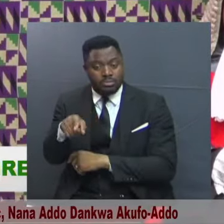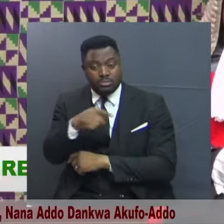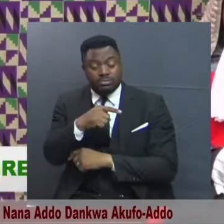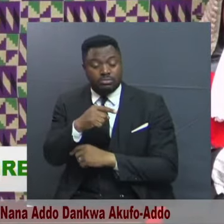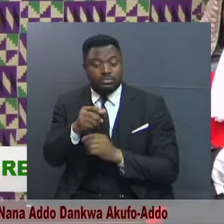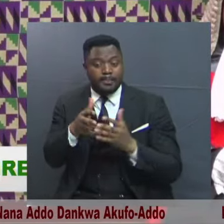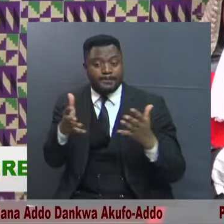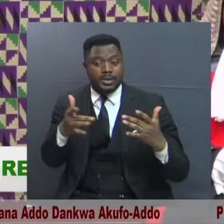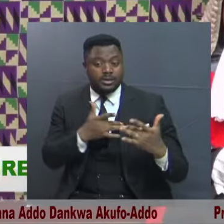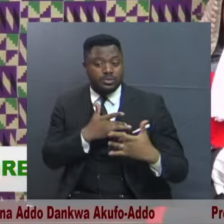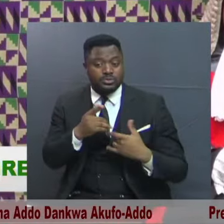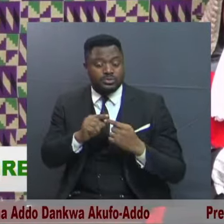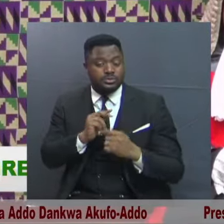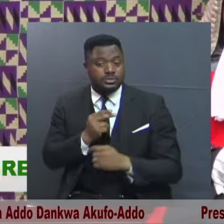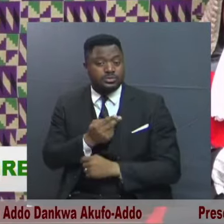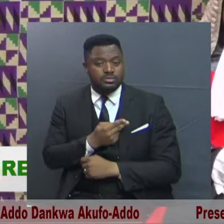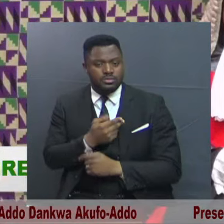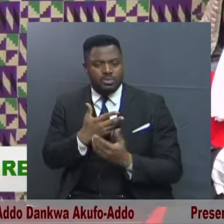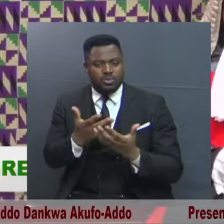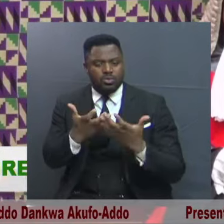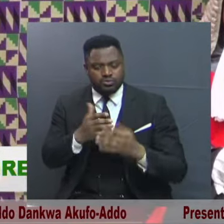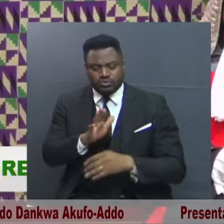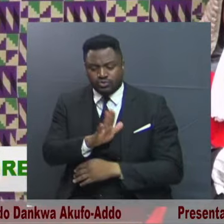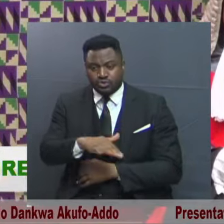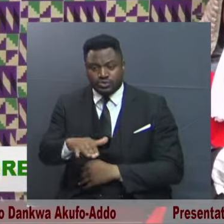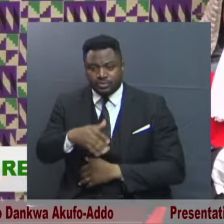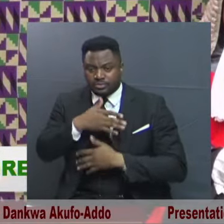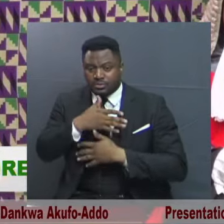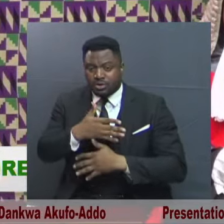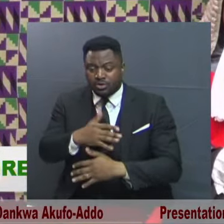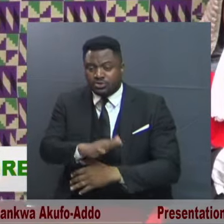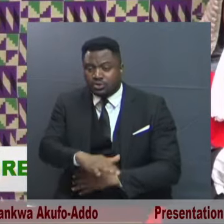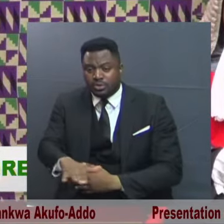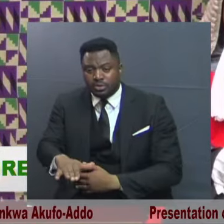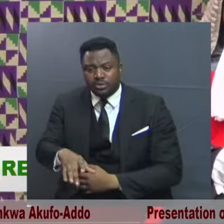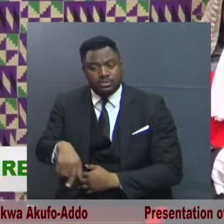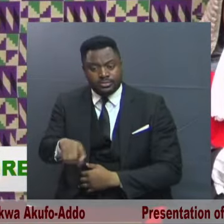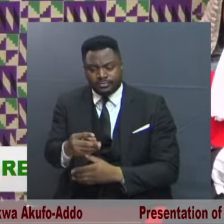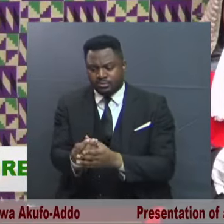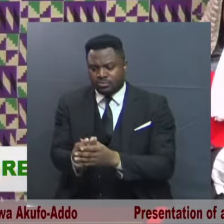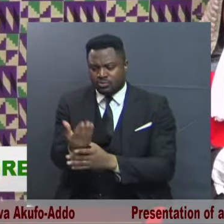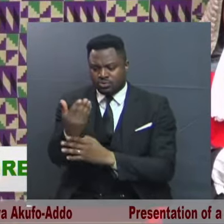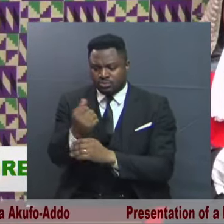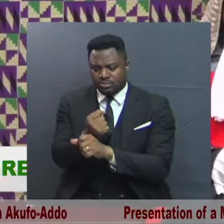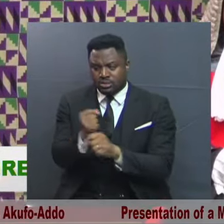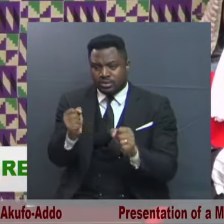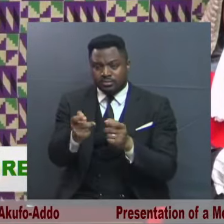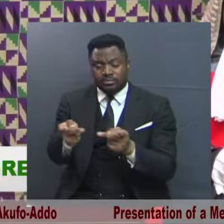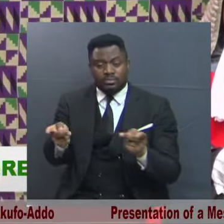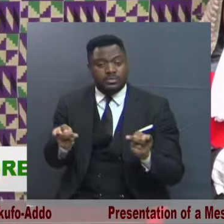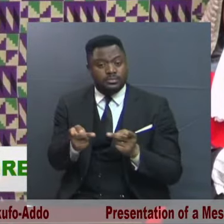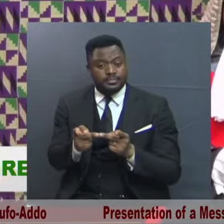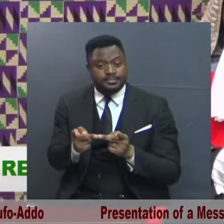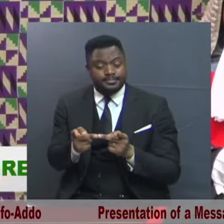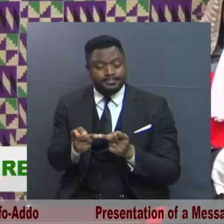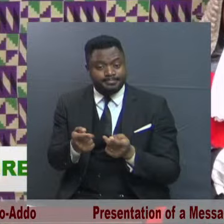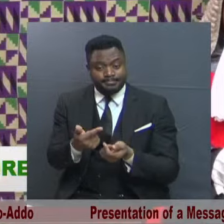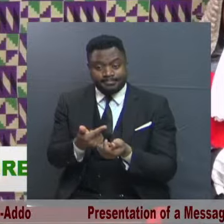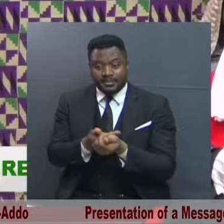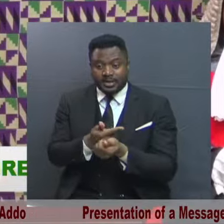most we want our children and grandchildren to grow up in a safe atmosphere in the Ghana Police